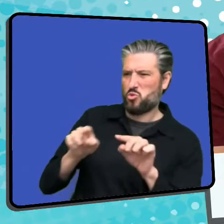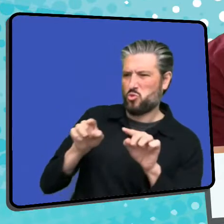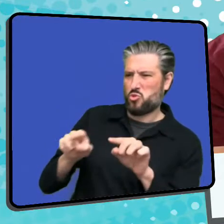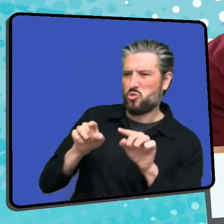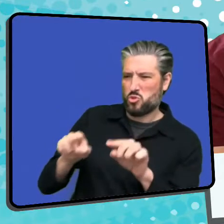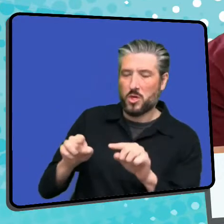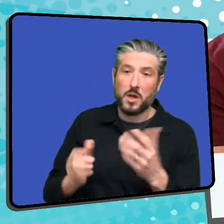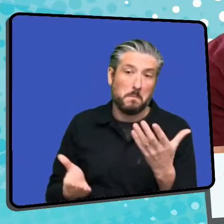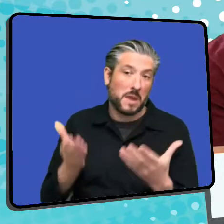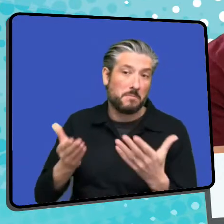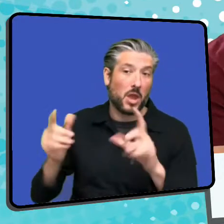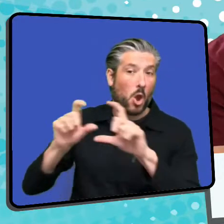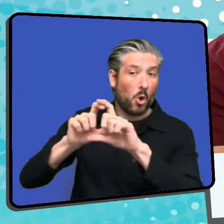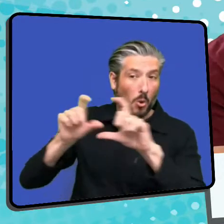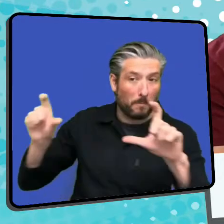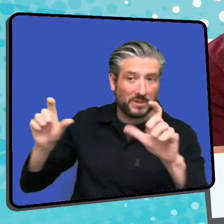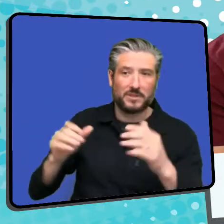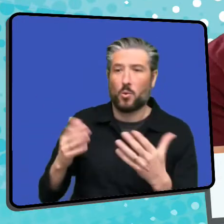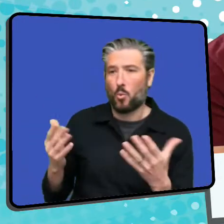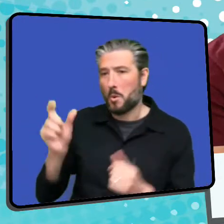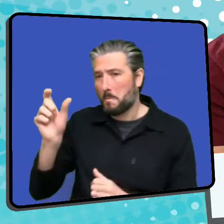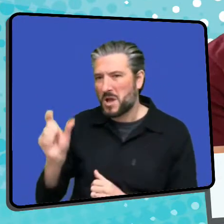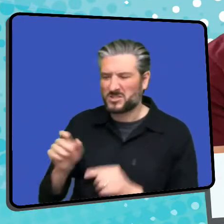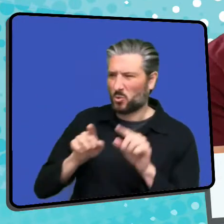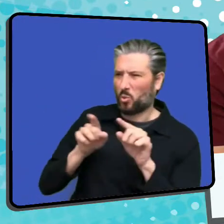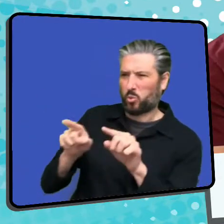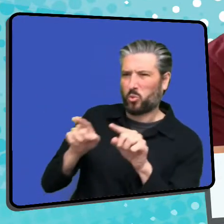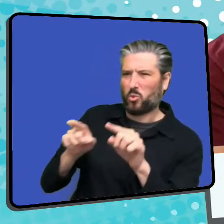image. So I've started